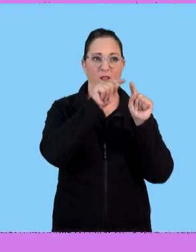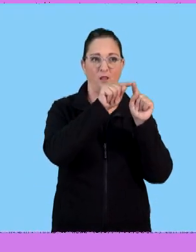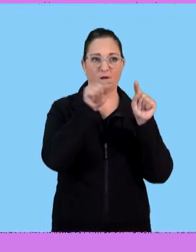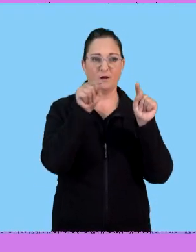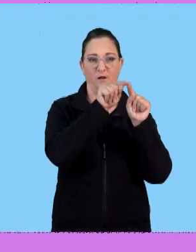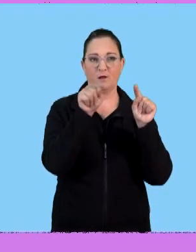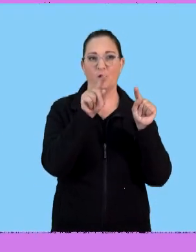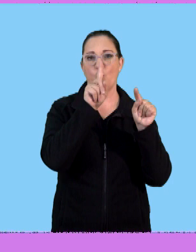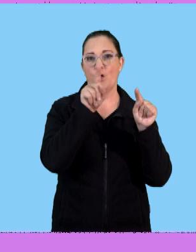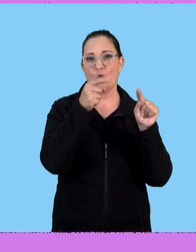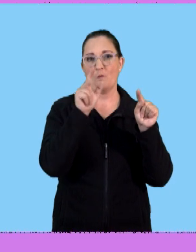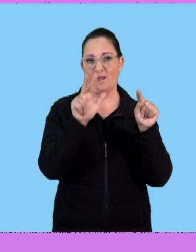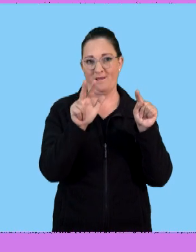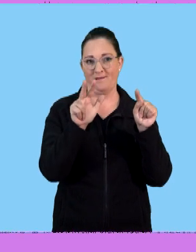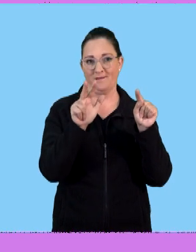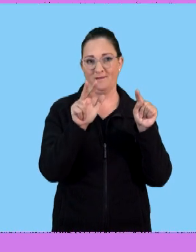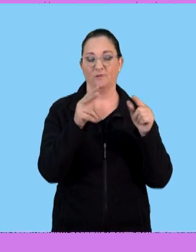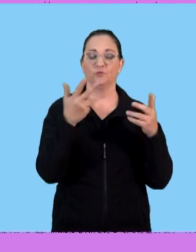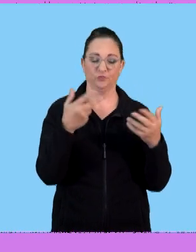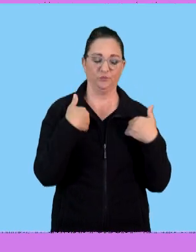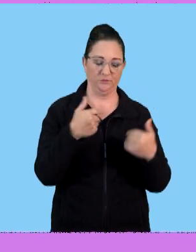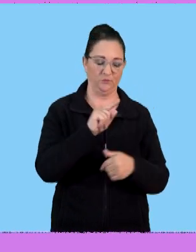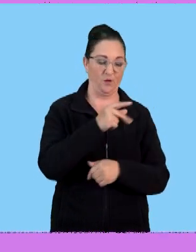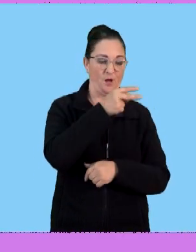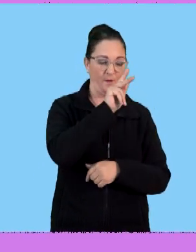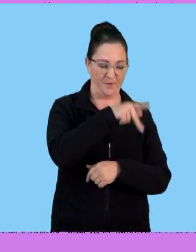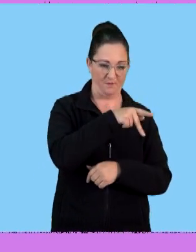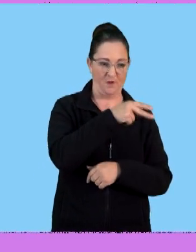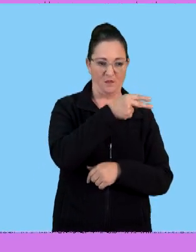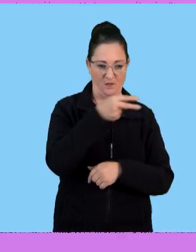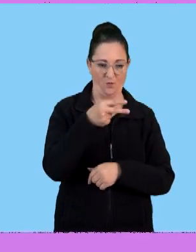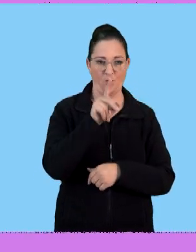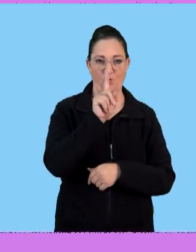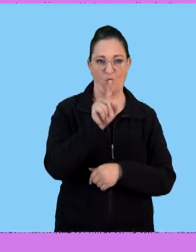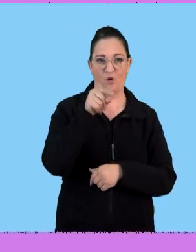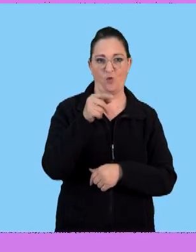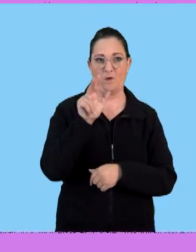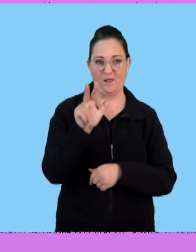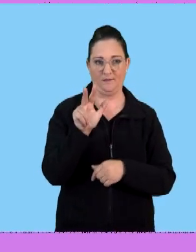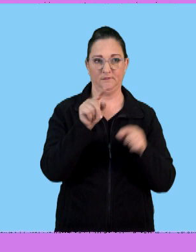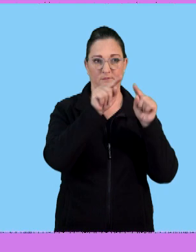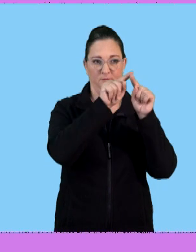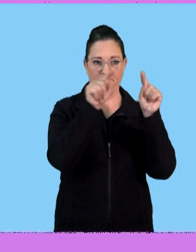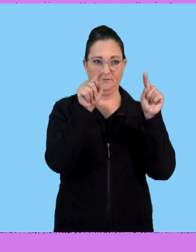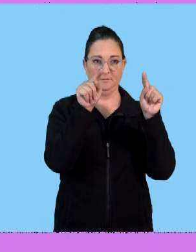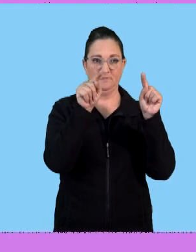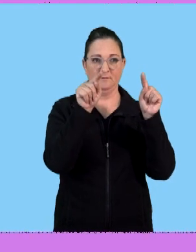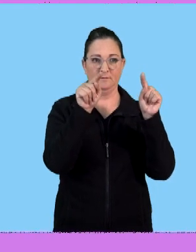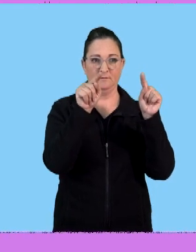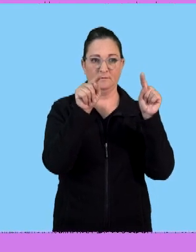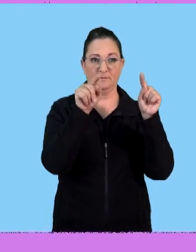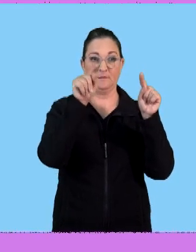here at 1.8. So I'll say then, perimeter equals 1.8,